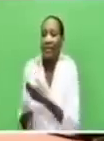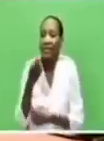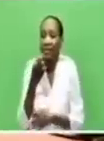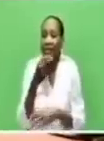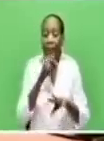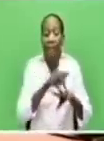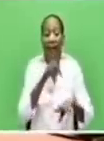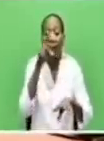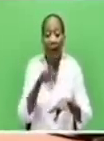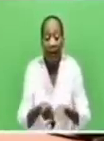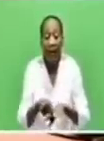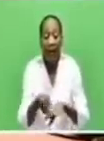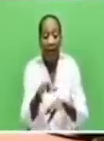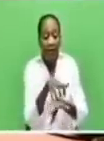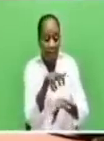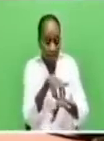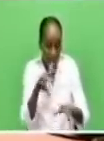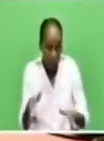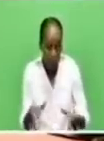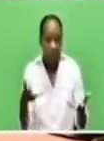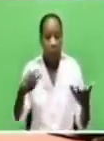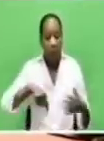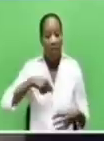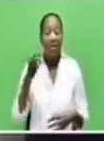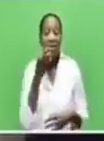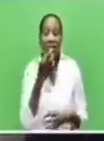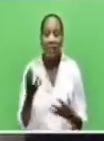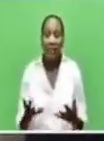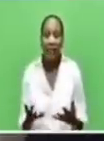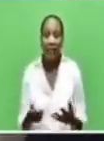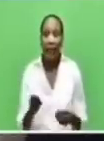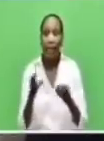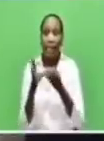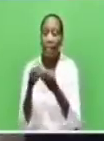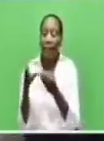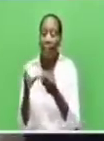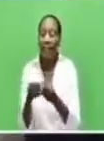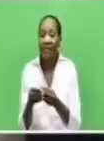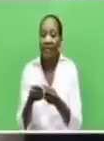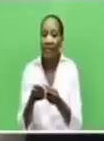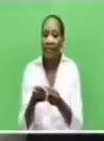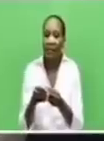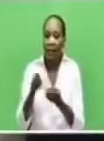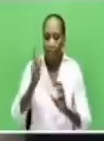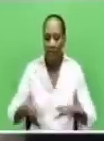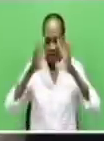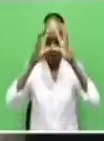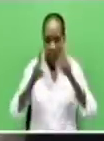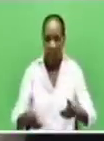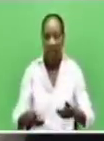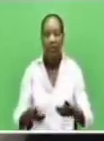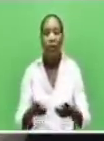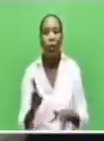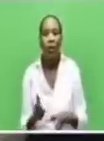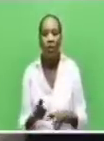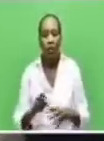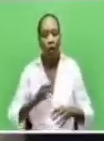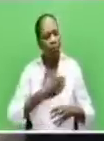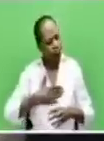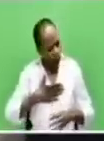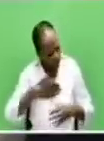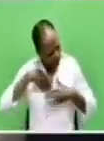despite members being threatened with removal by the ruling party should they decide to vote with their